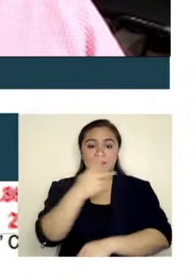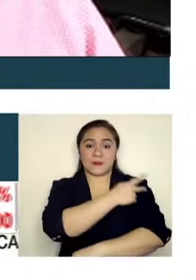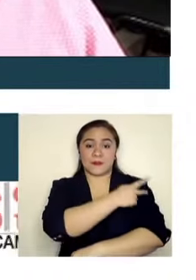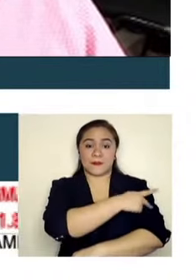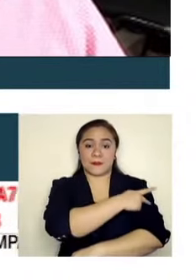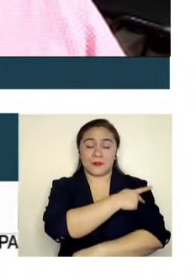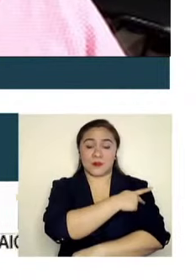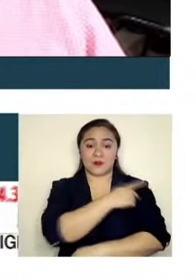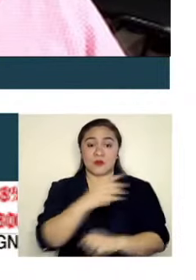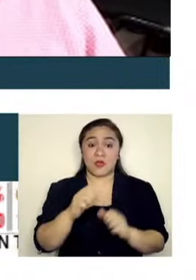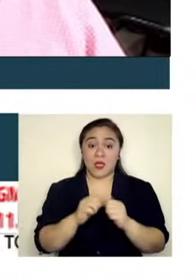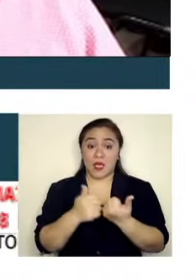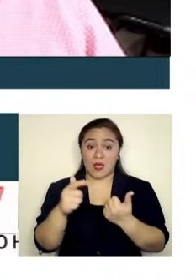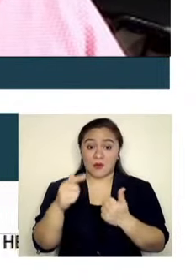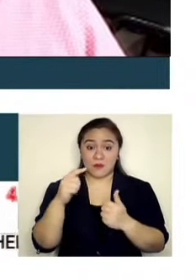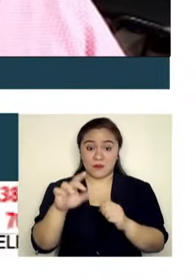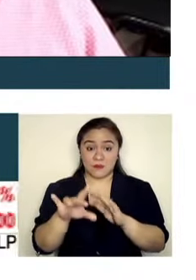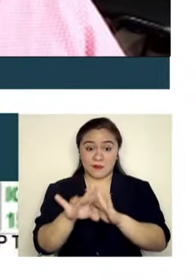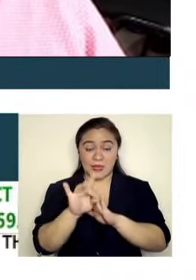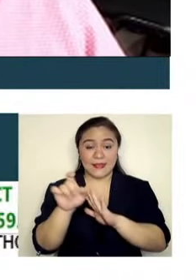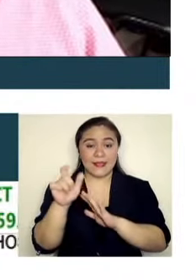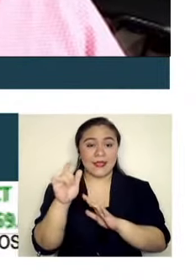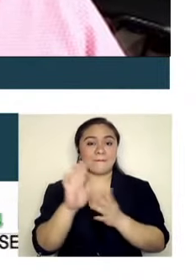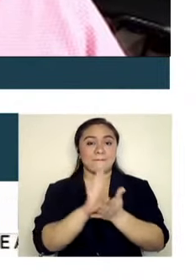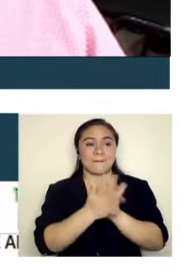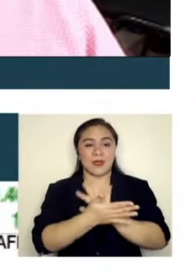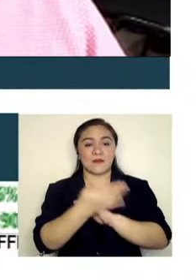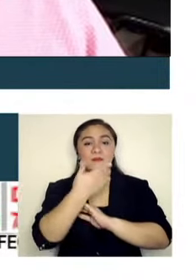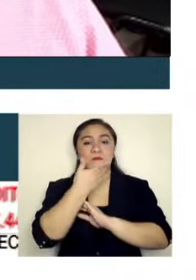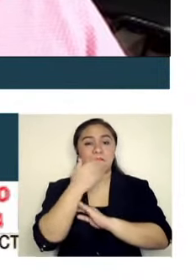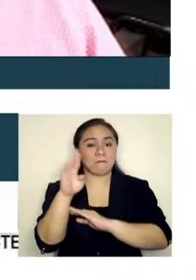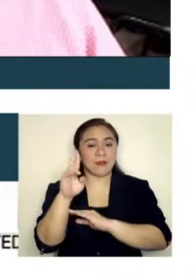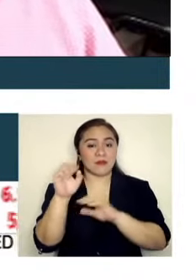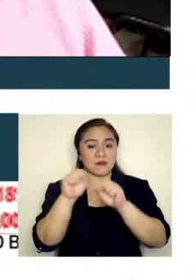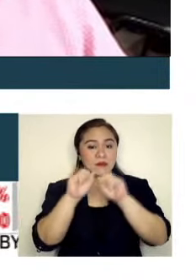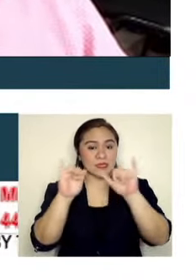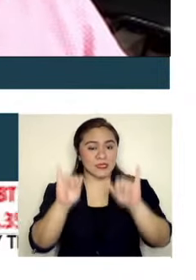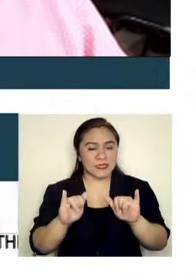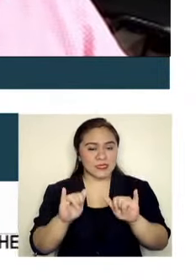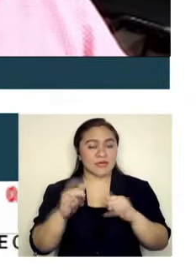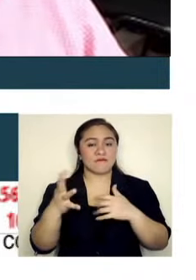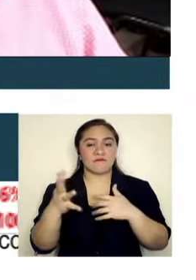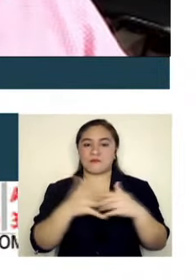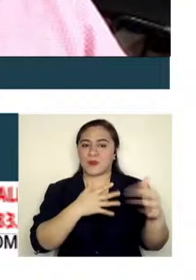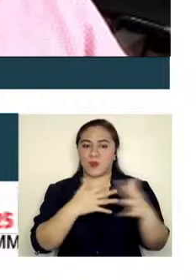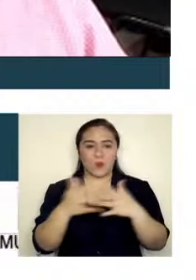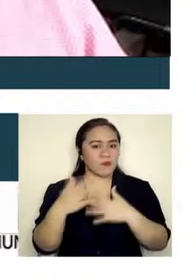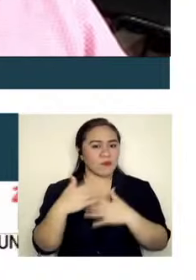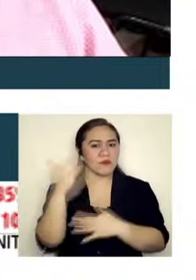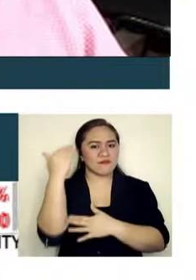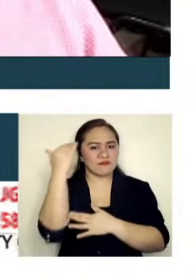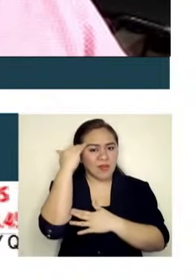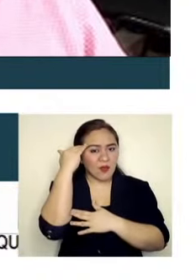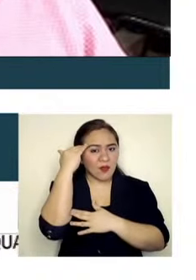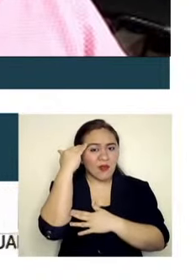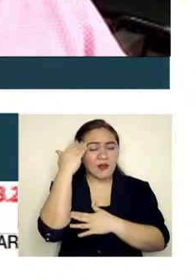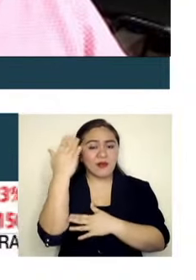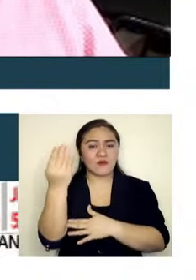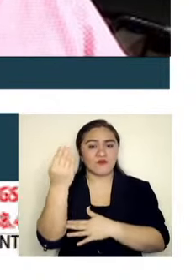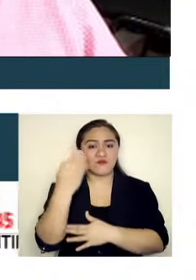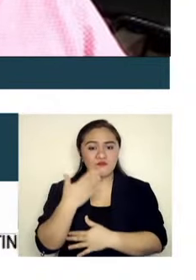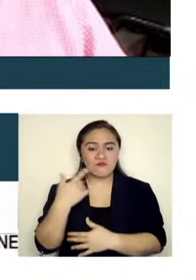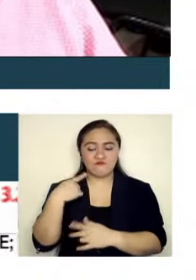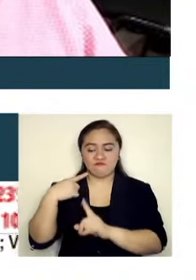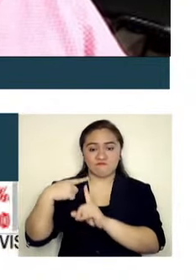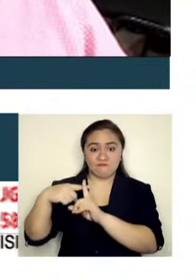can't you have a better system of informing the LGUs even without knowing yet that they are positive